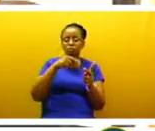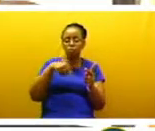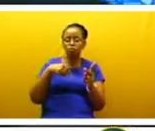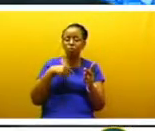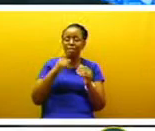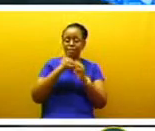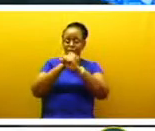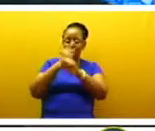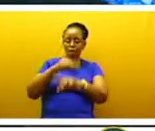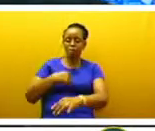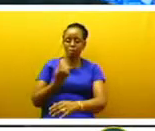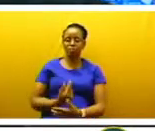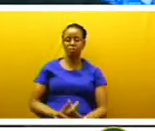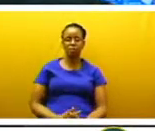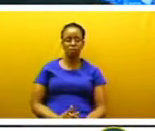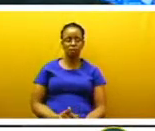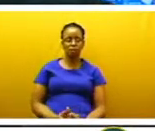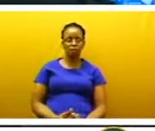defend ourselves.